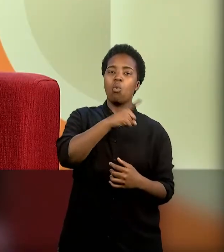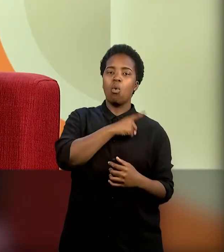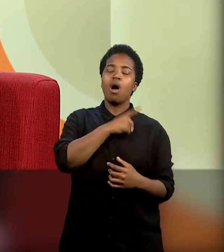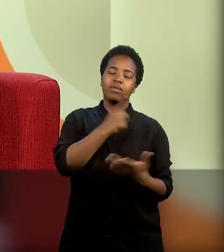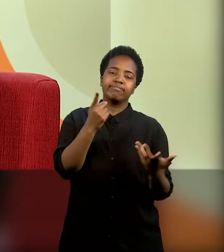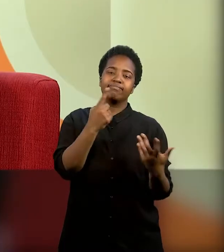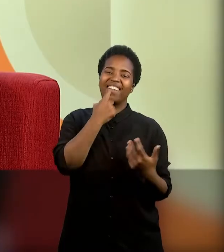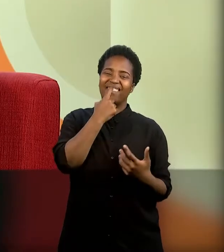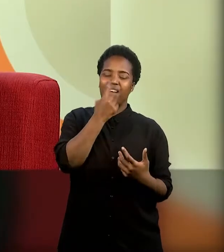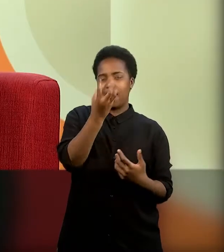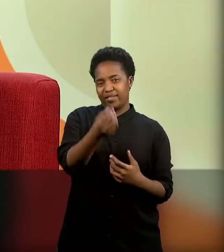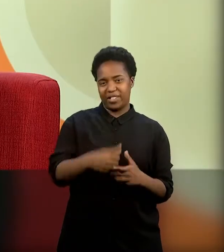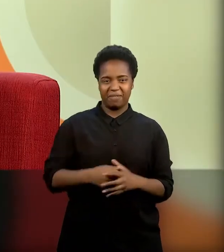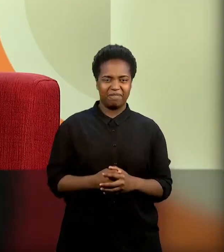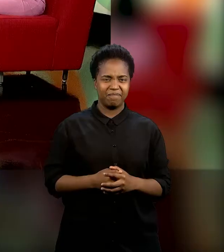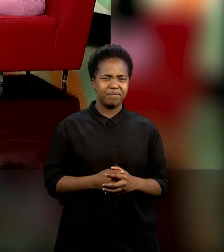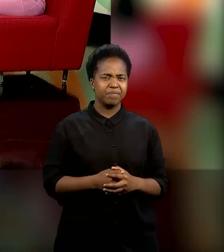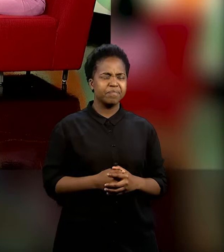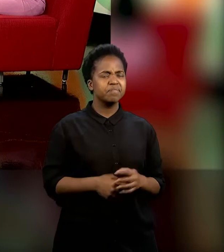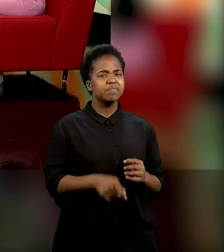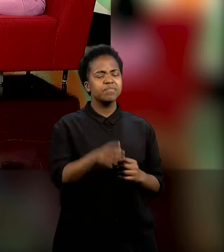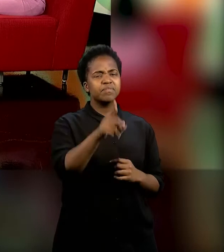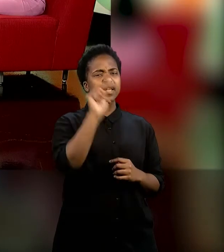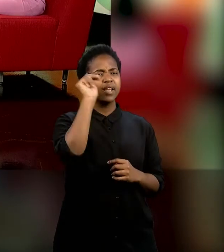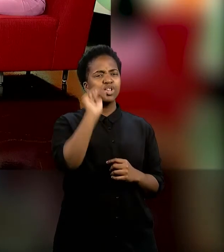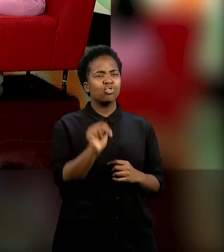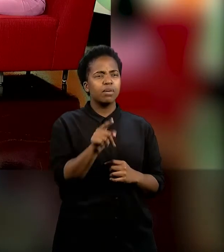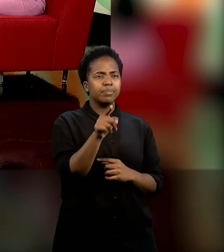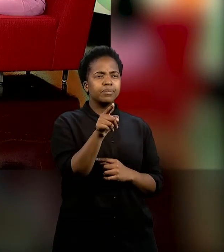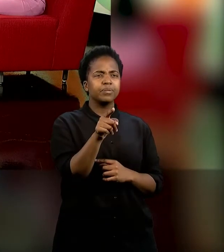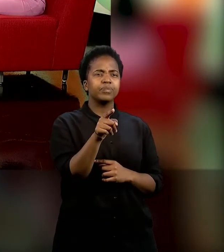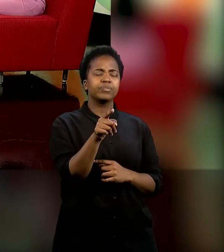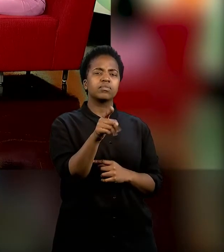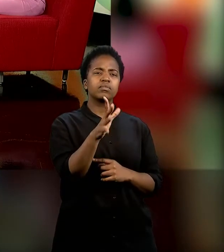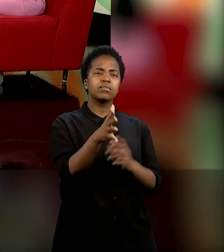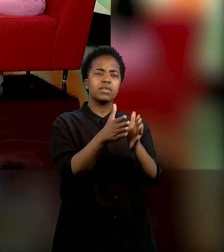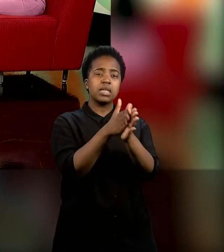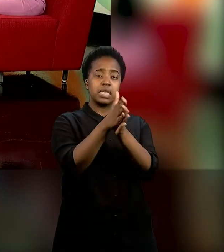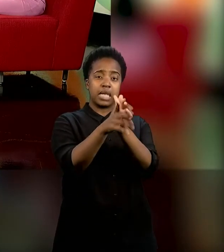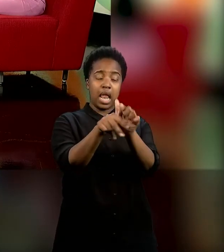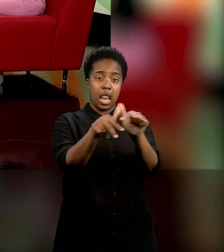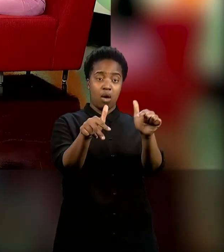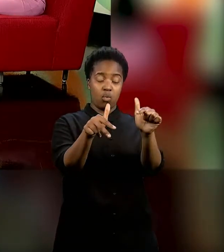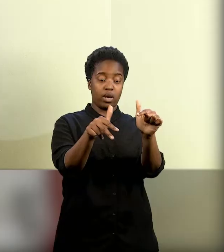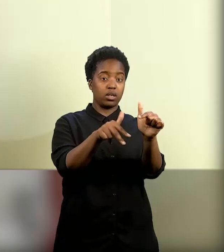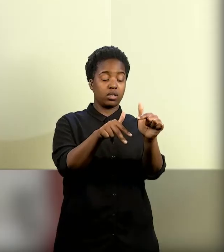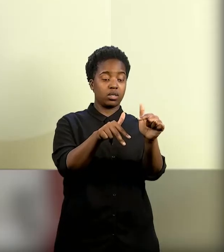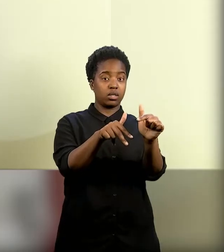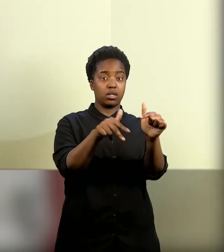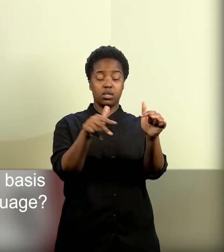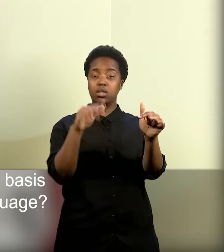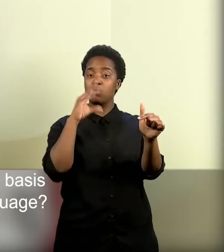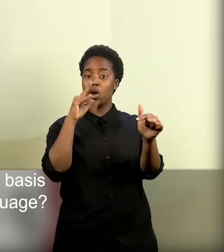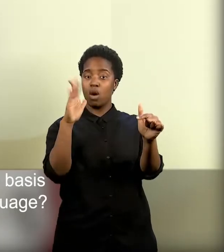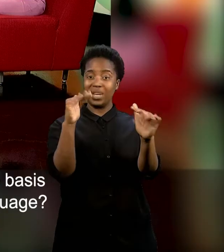because obviously ke na le ntho mo molomong. Natasha, again, when it comes to the matter of sign language being on par